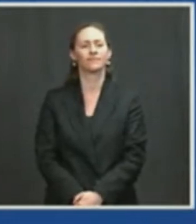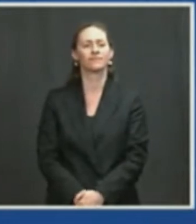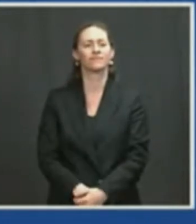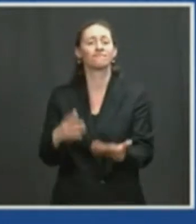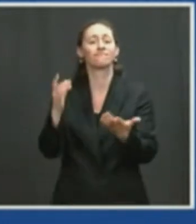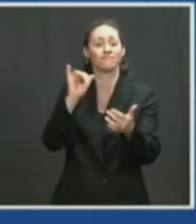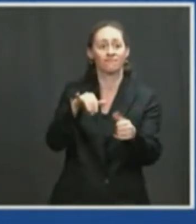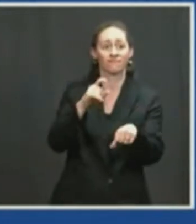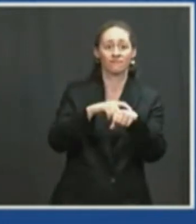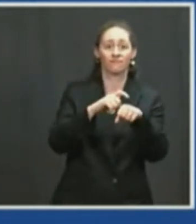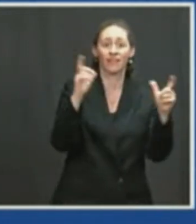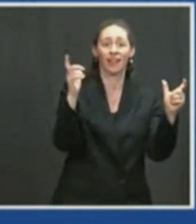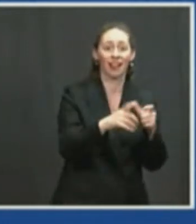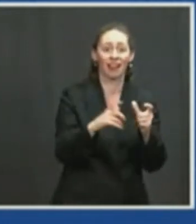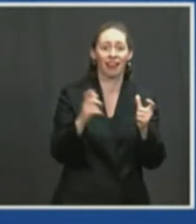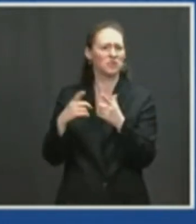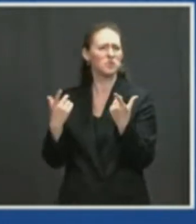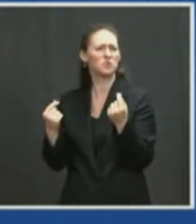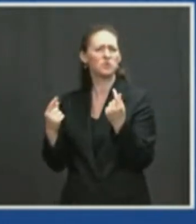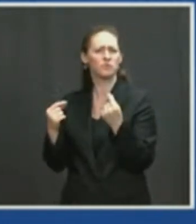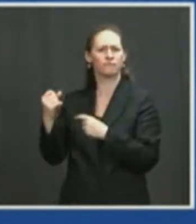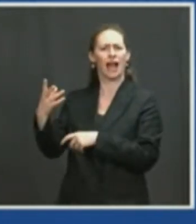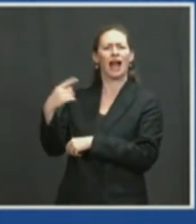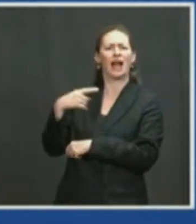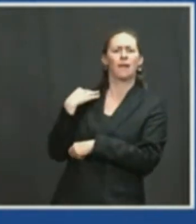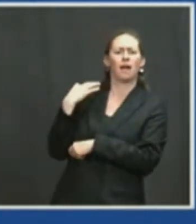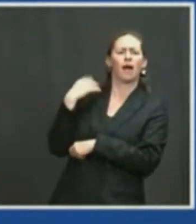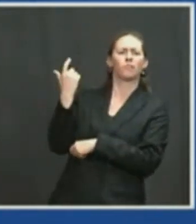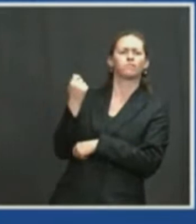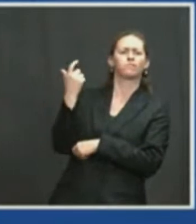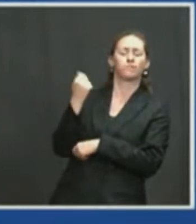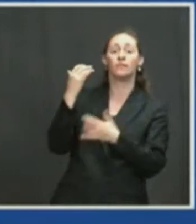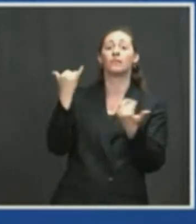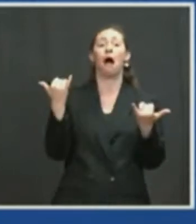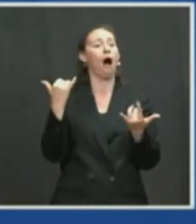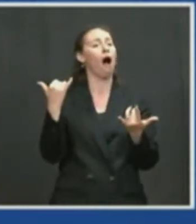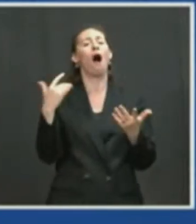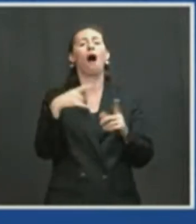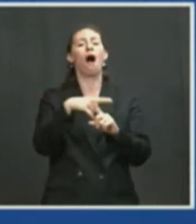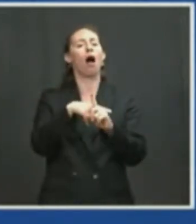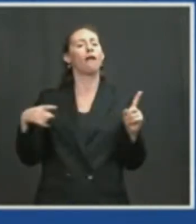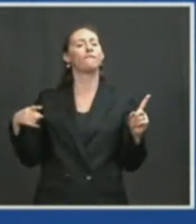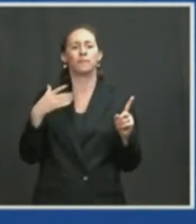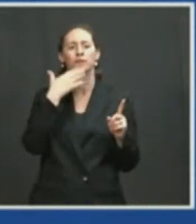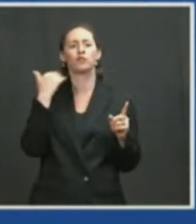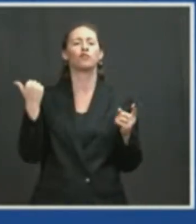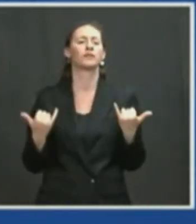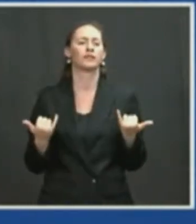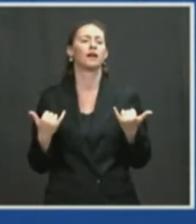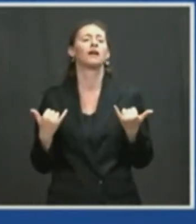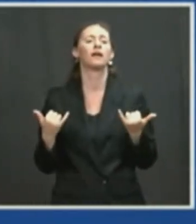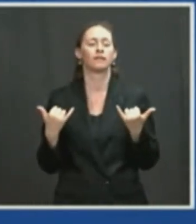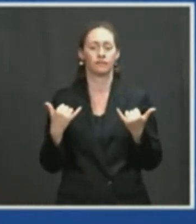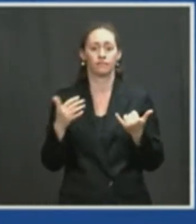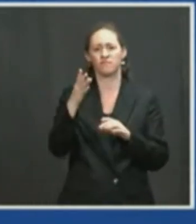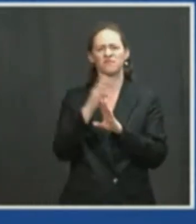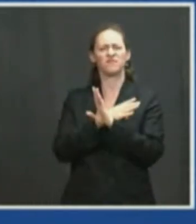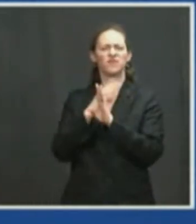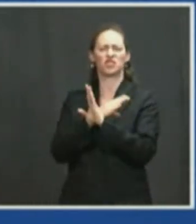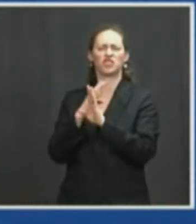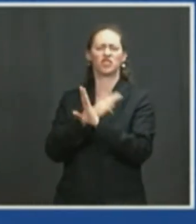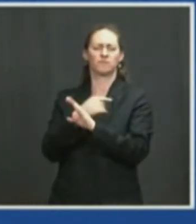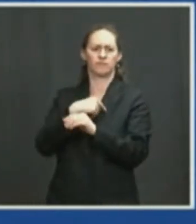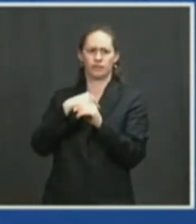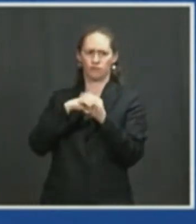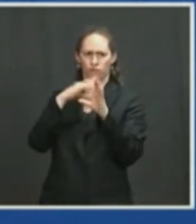what they were when I took office. Before I took office, almost 24 million Americans were going hungry. Remember those